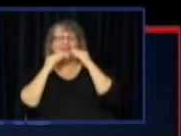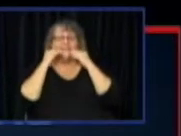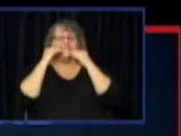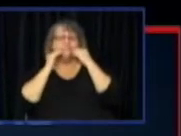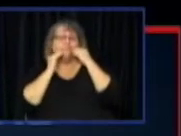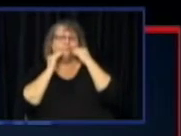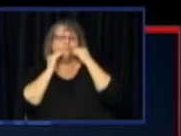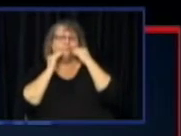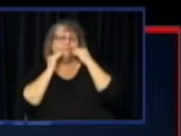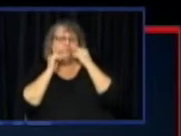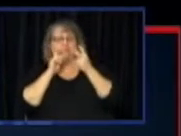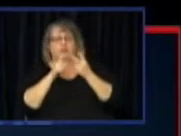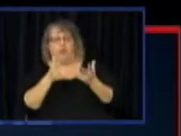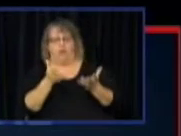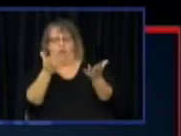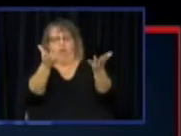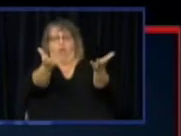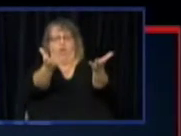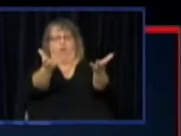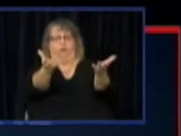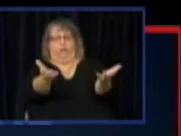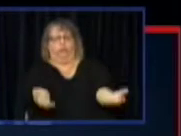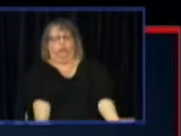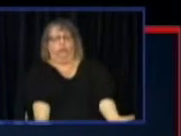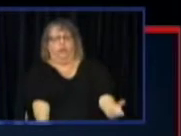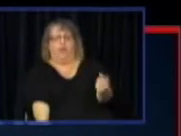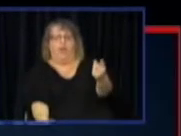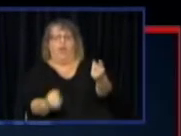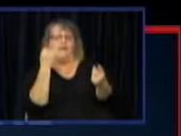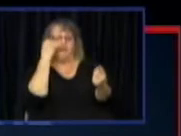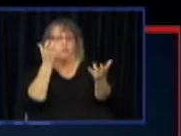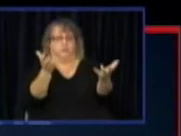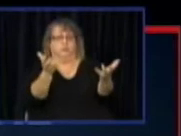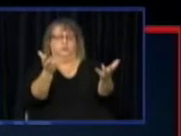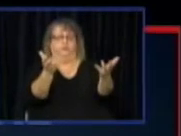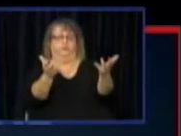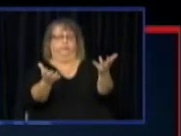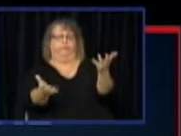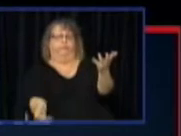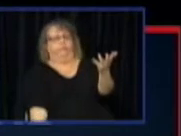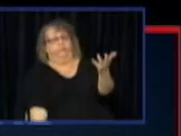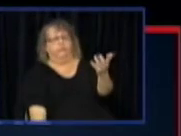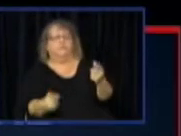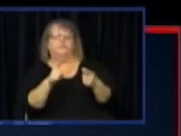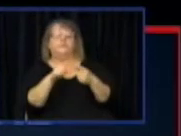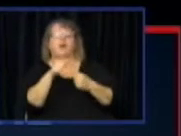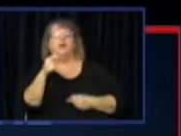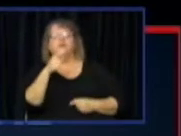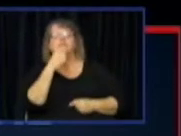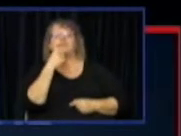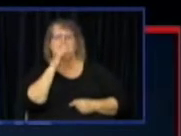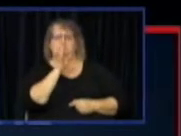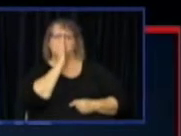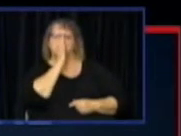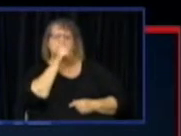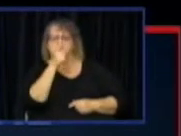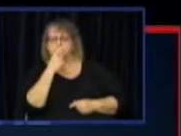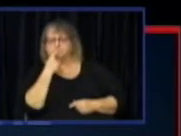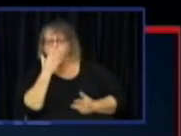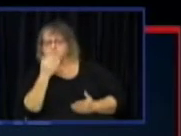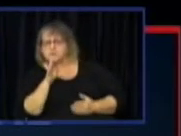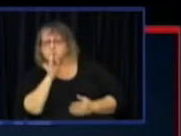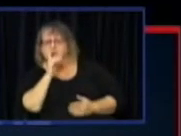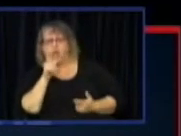side. Ask the person to hold their arms out in front of them and look for a drift or a weakness of one side. And then have the person speak and see if the speech